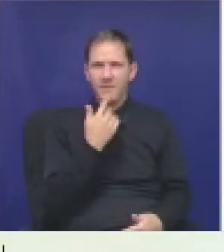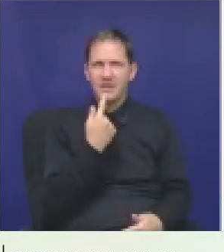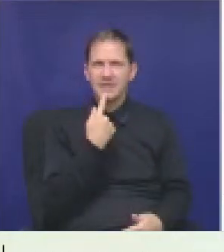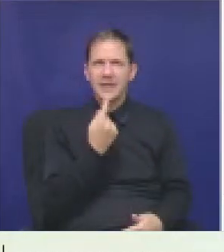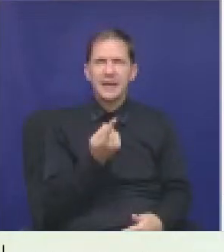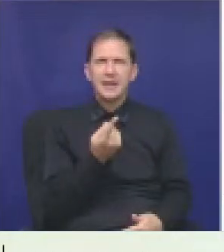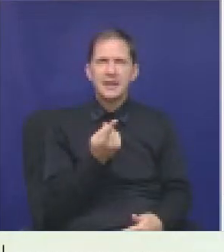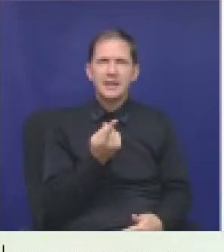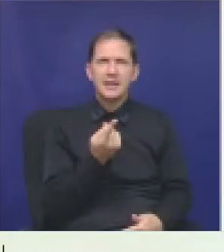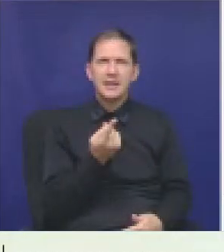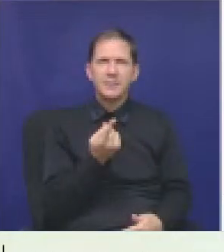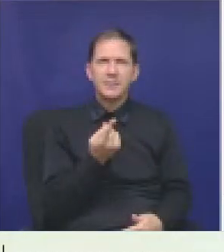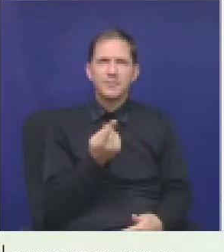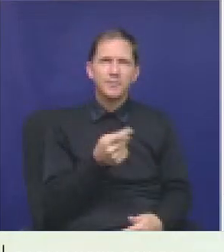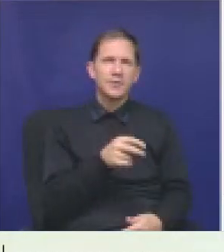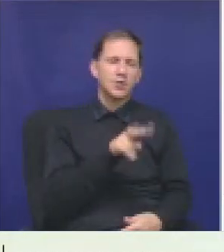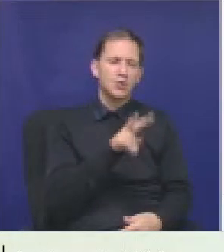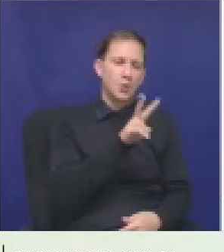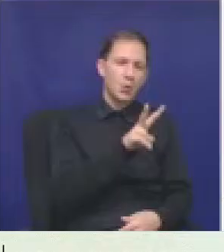like these over